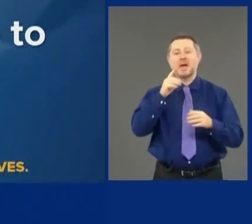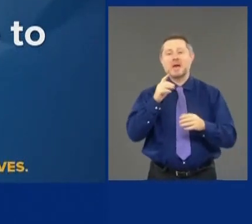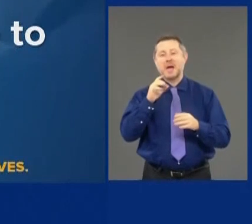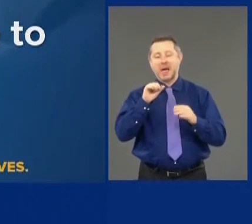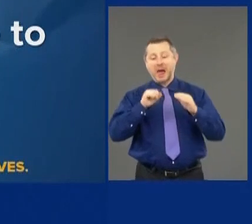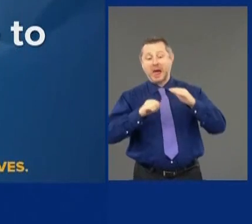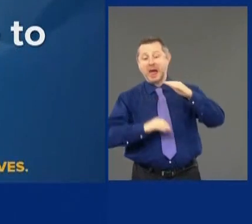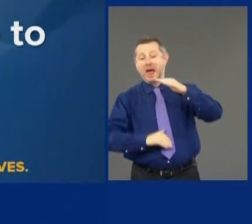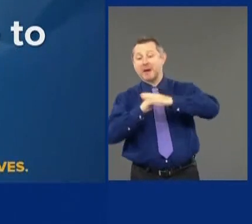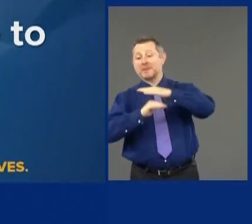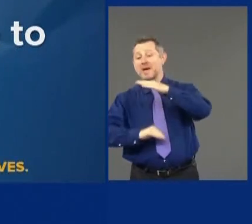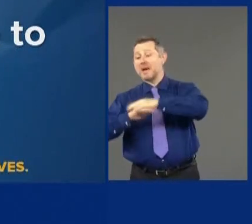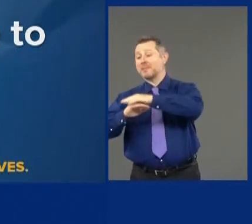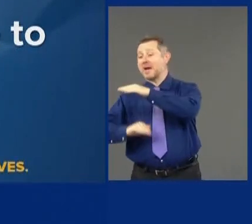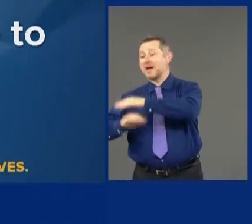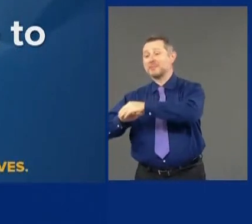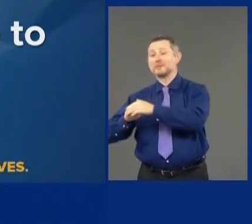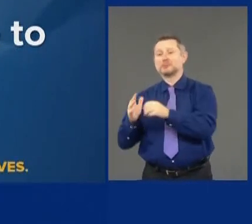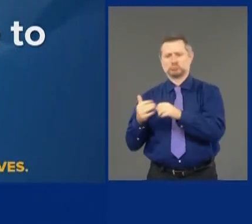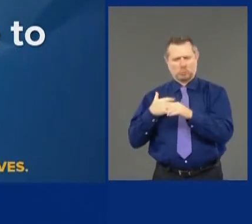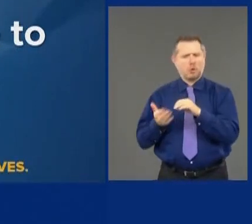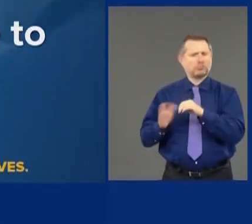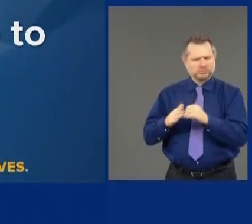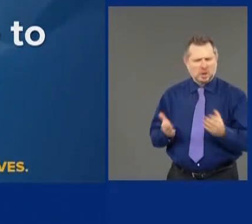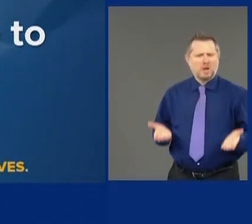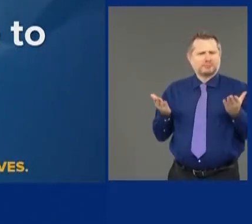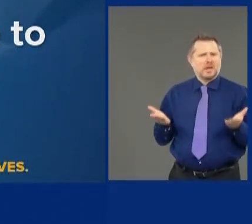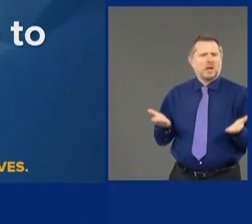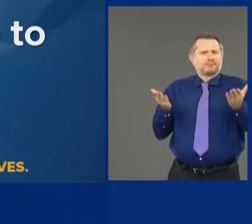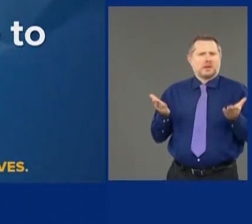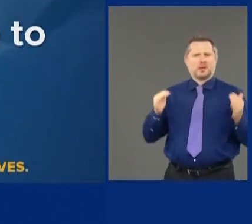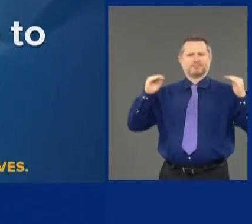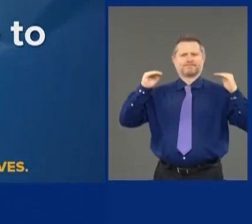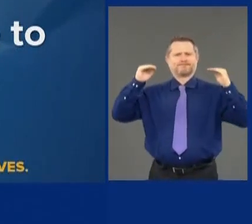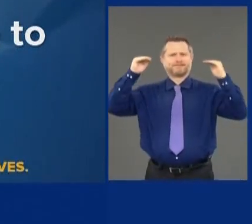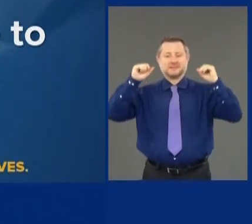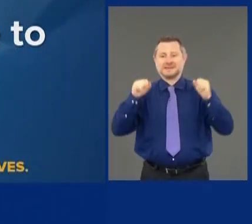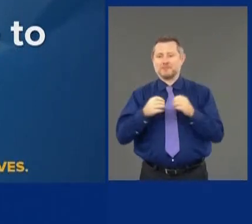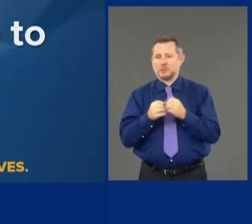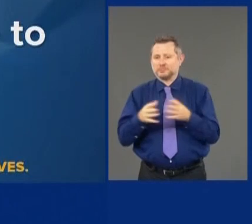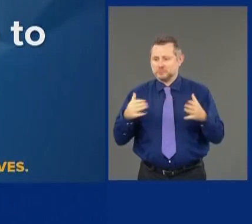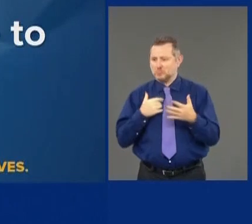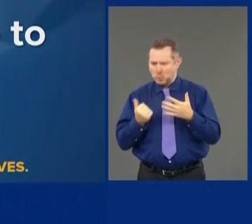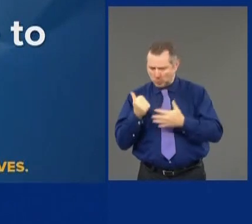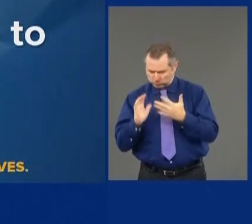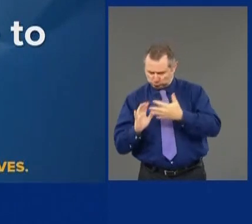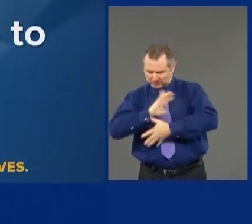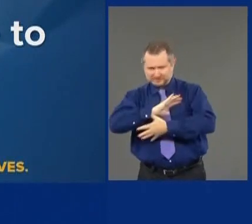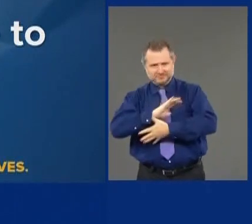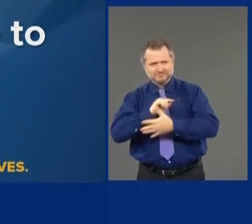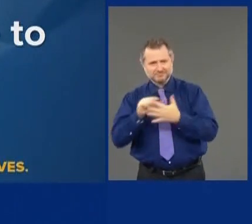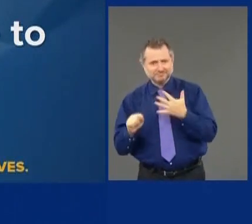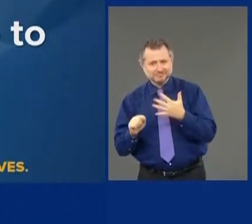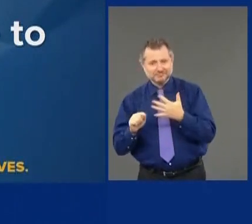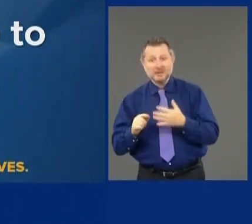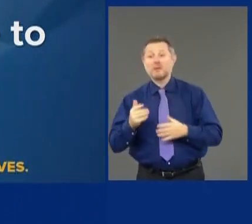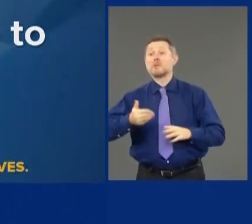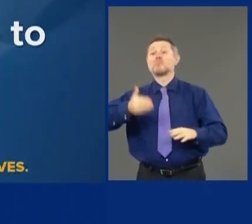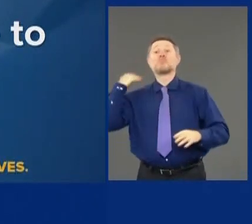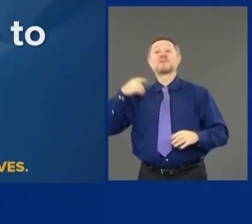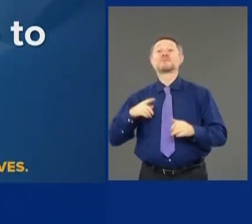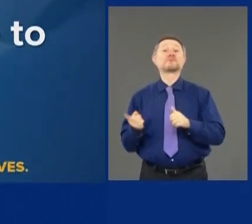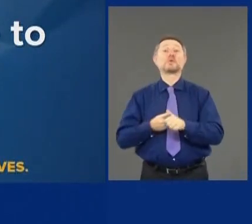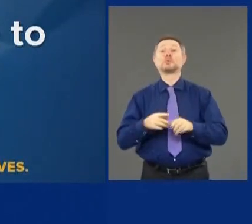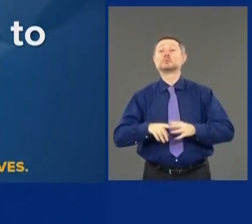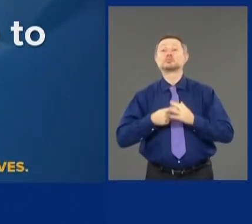that we can expand our testing criteria. We prioritized testing criteria in the beginning, if you remember.